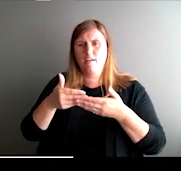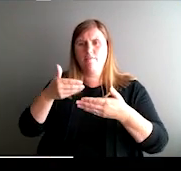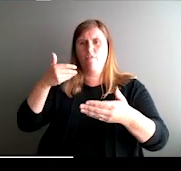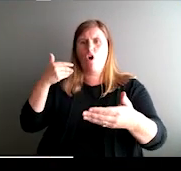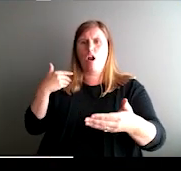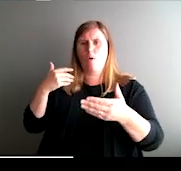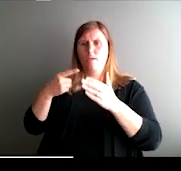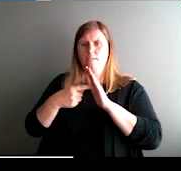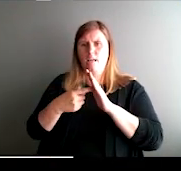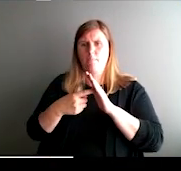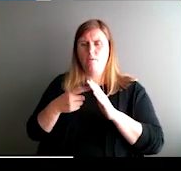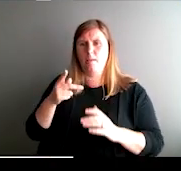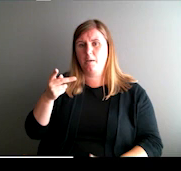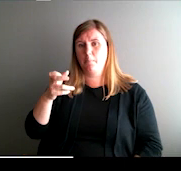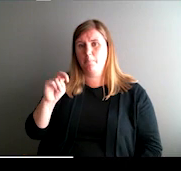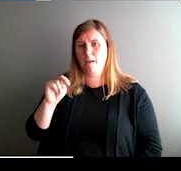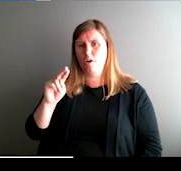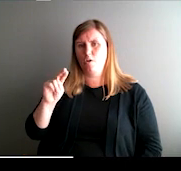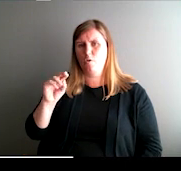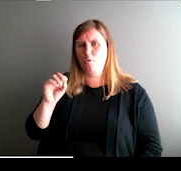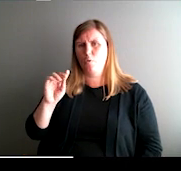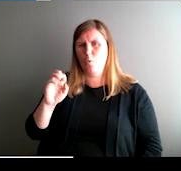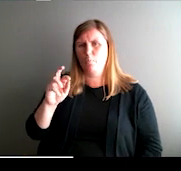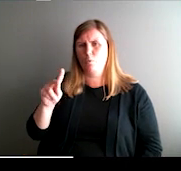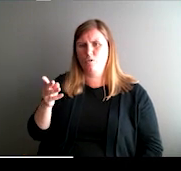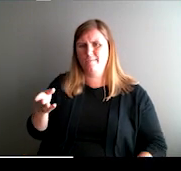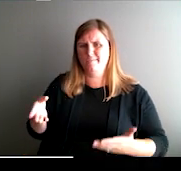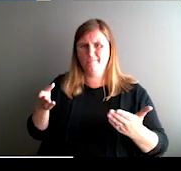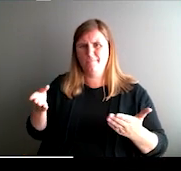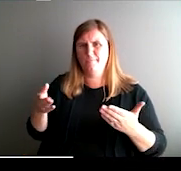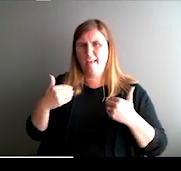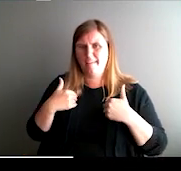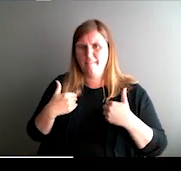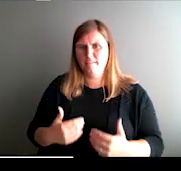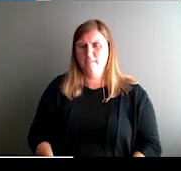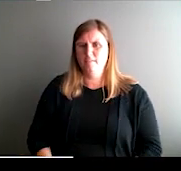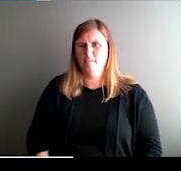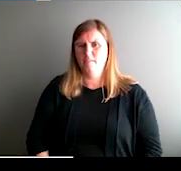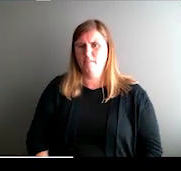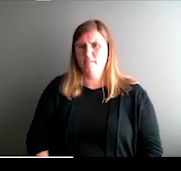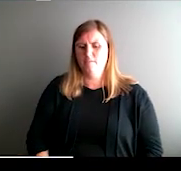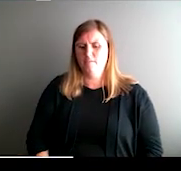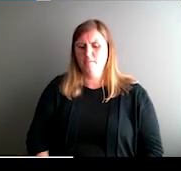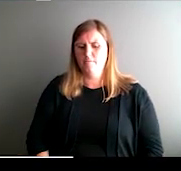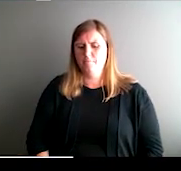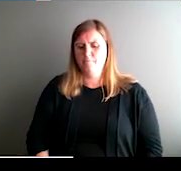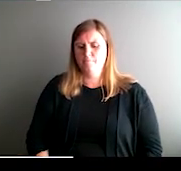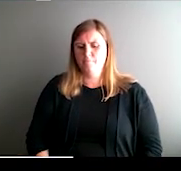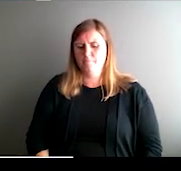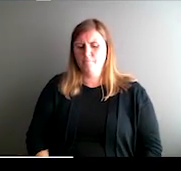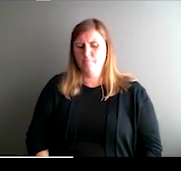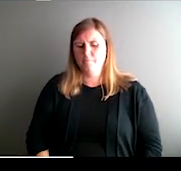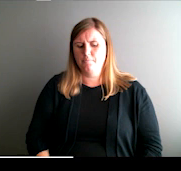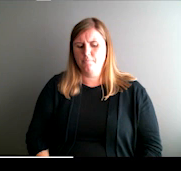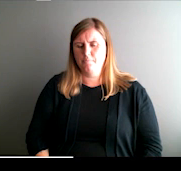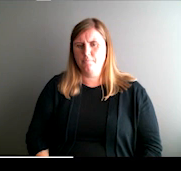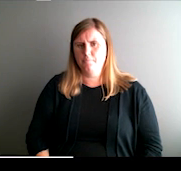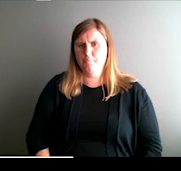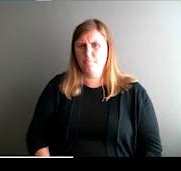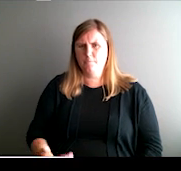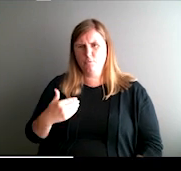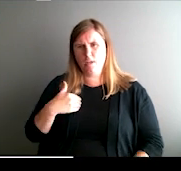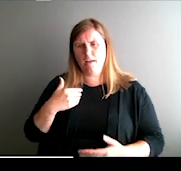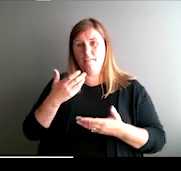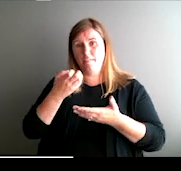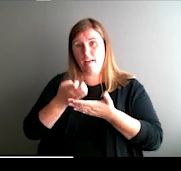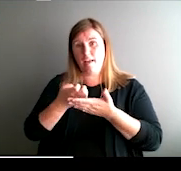been using the example of a pen and a notebook, this pen, this notebook. But to really have any evidence that a student